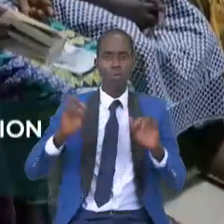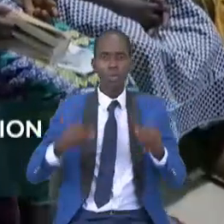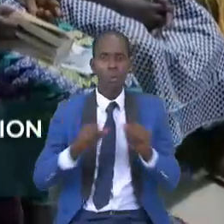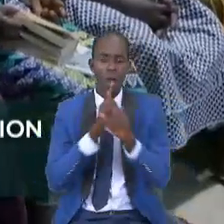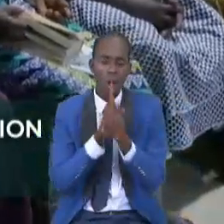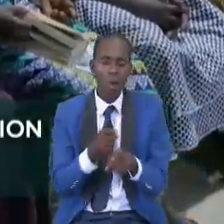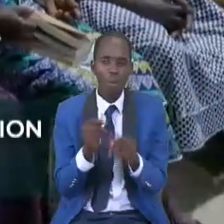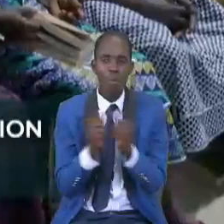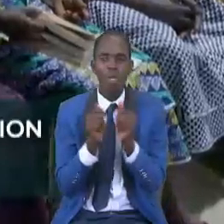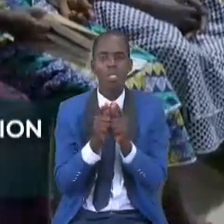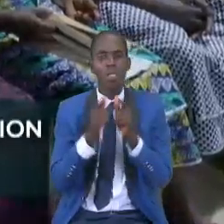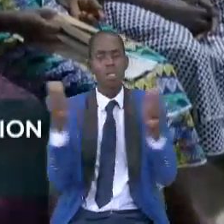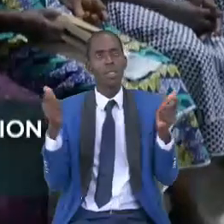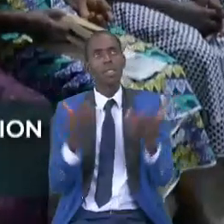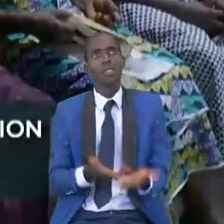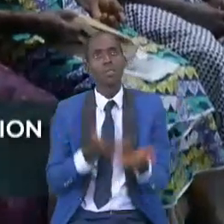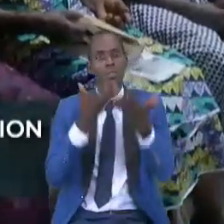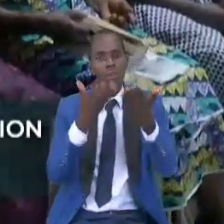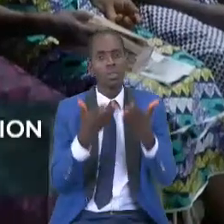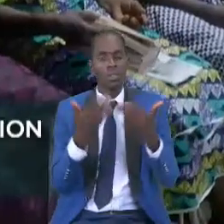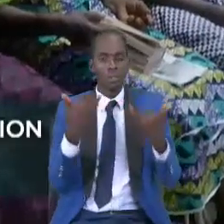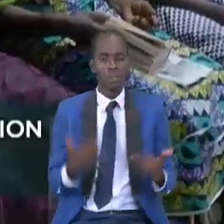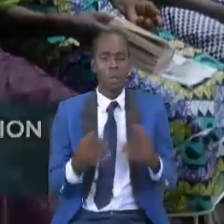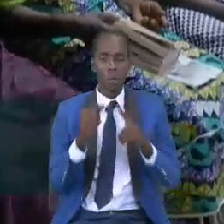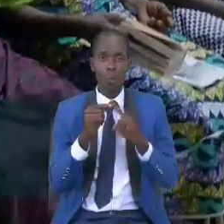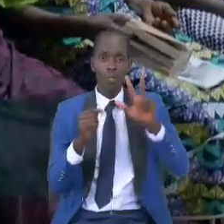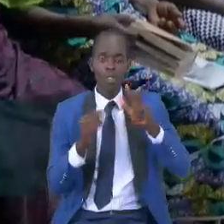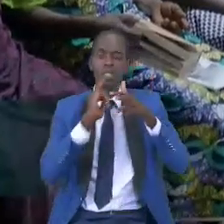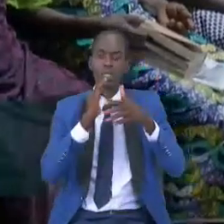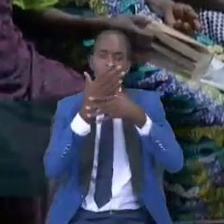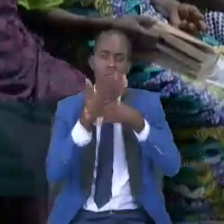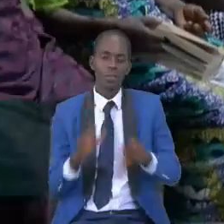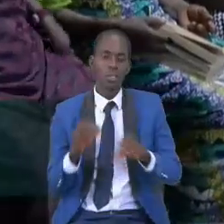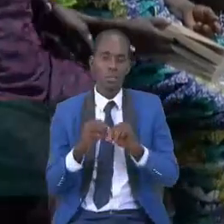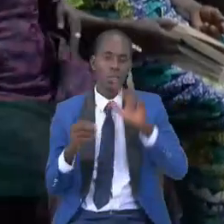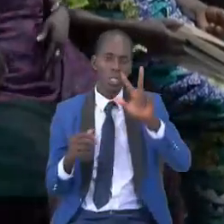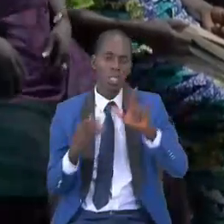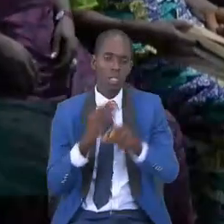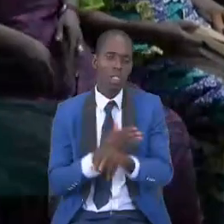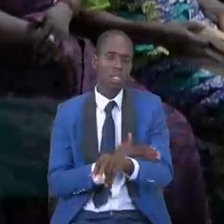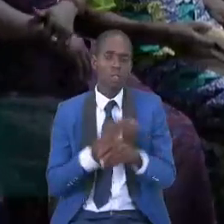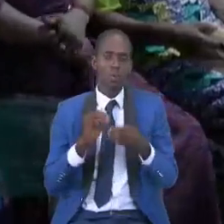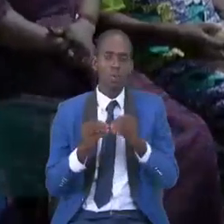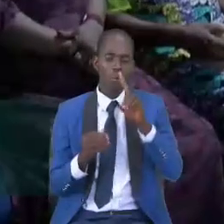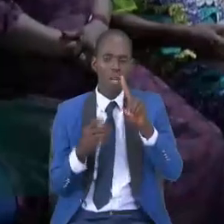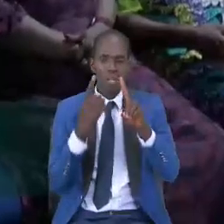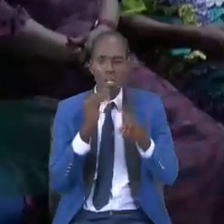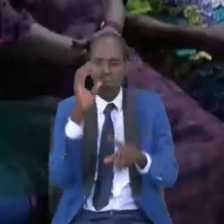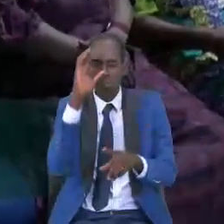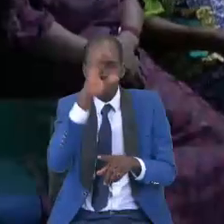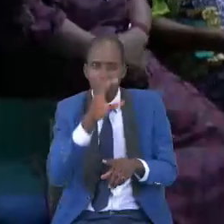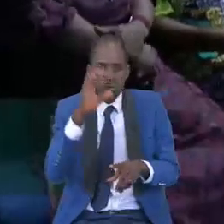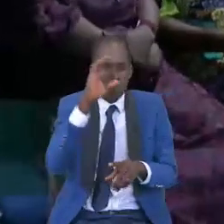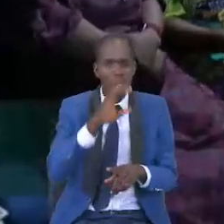parts. Number one, the search for the source of diverse suffering. Suffering